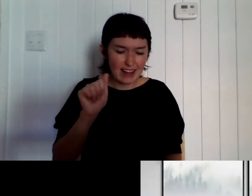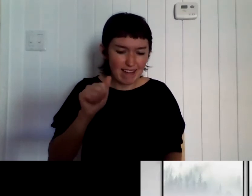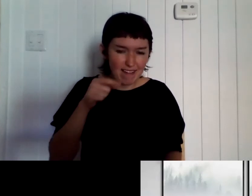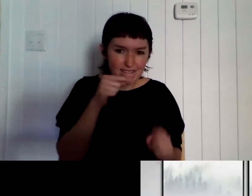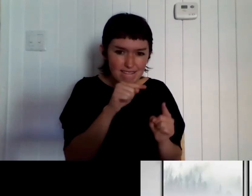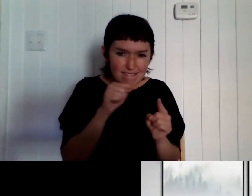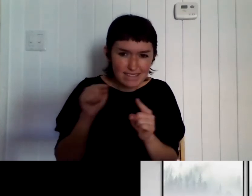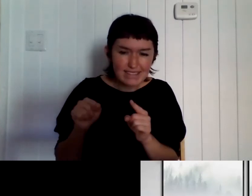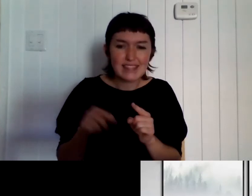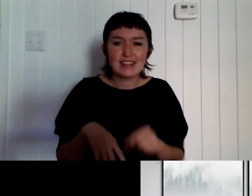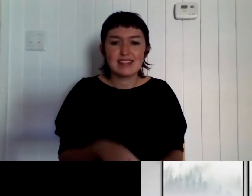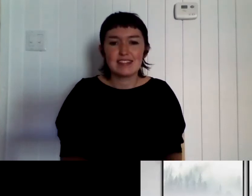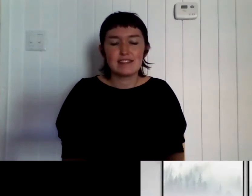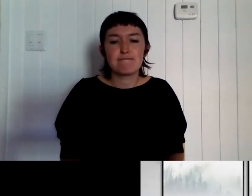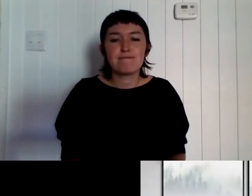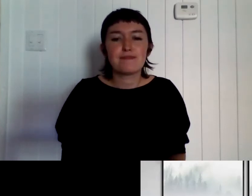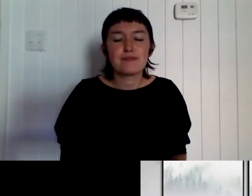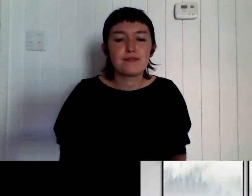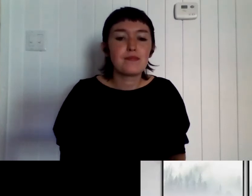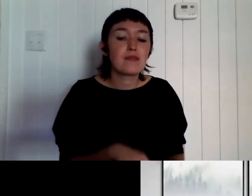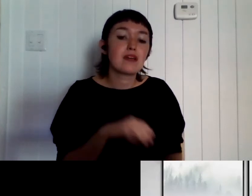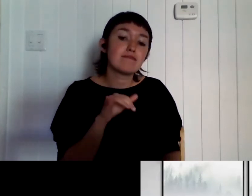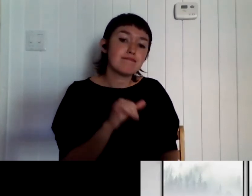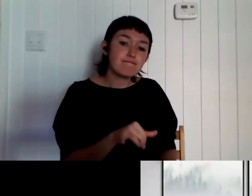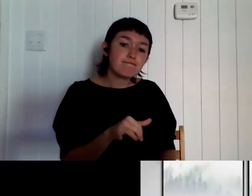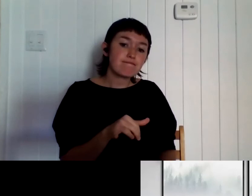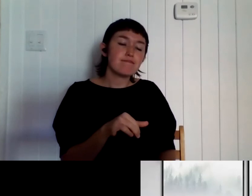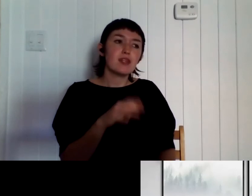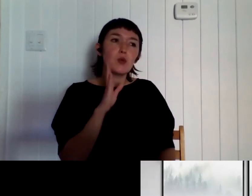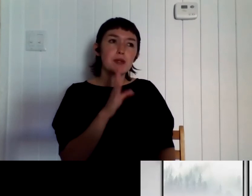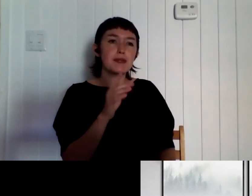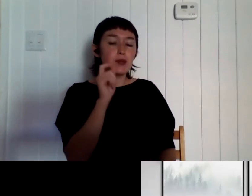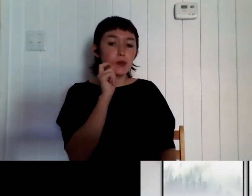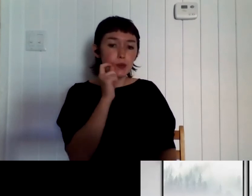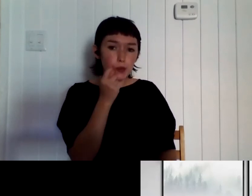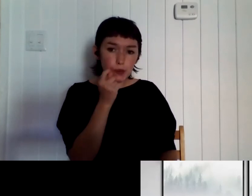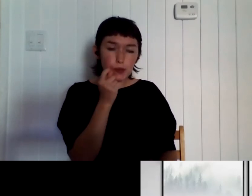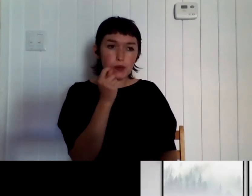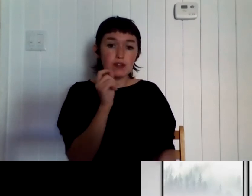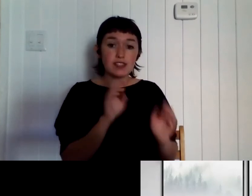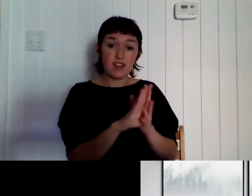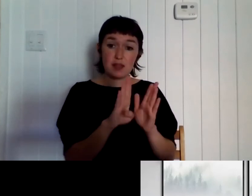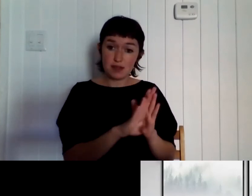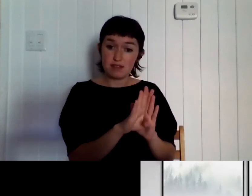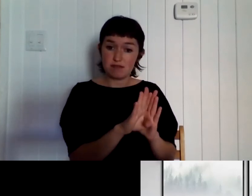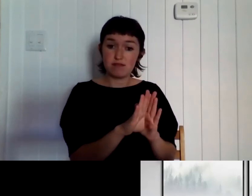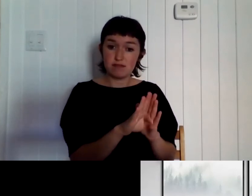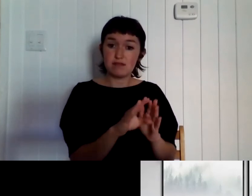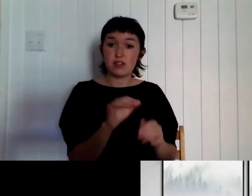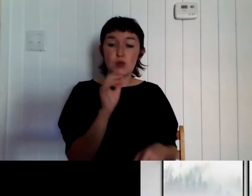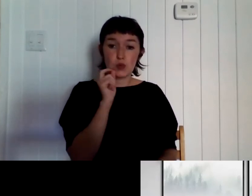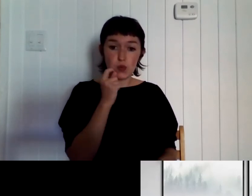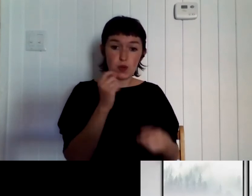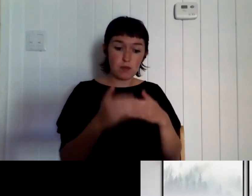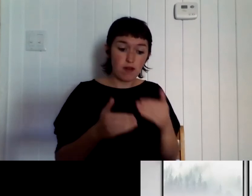single person. So even though that might be a cool development and progress, that if we could